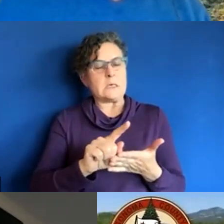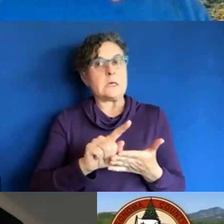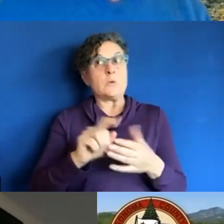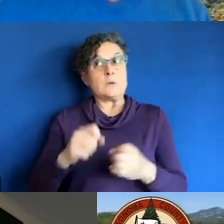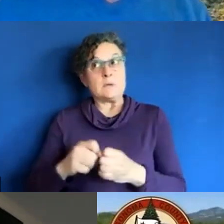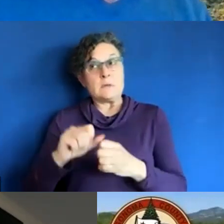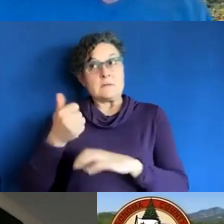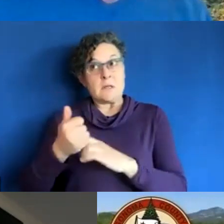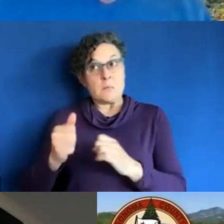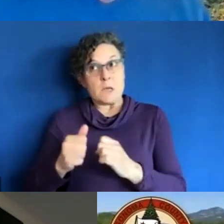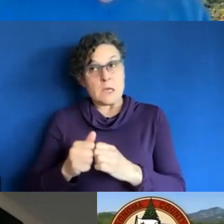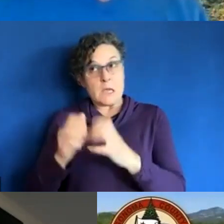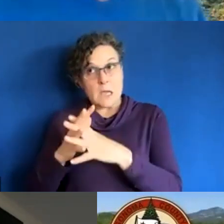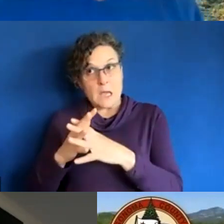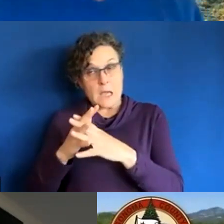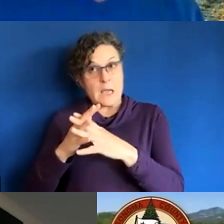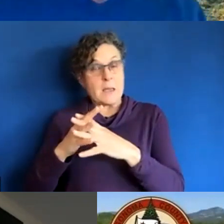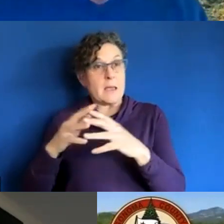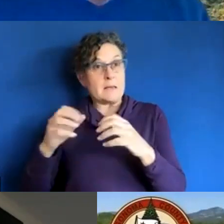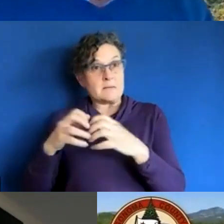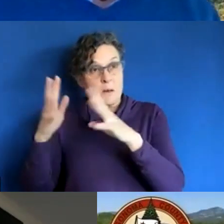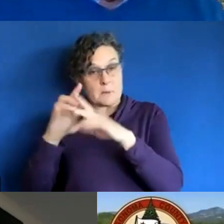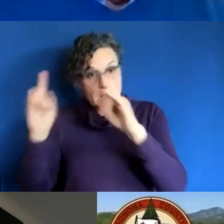people into these sites.